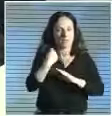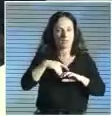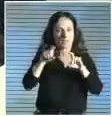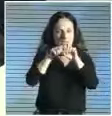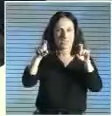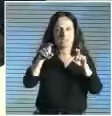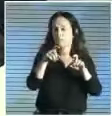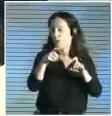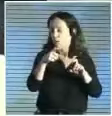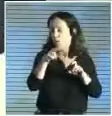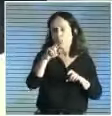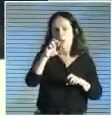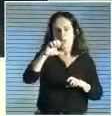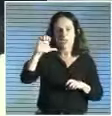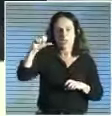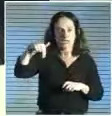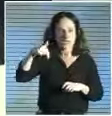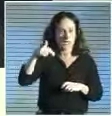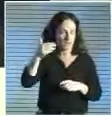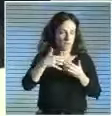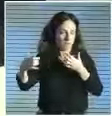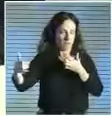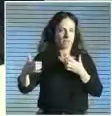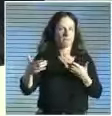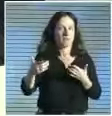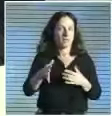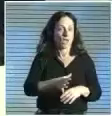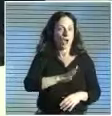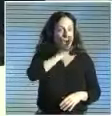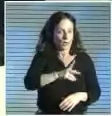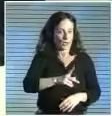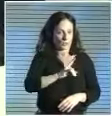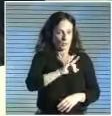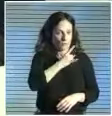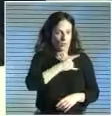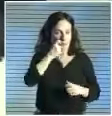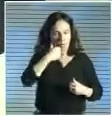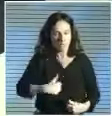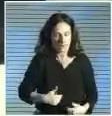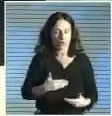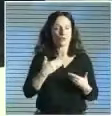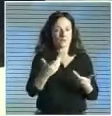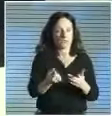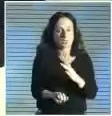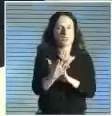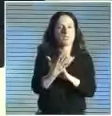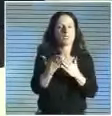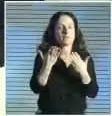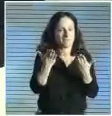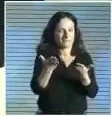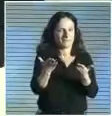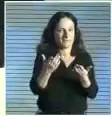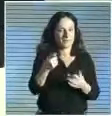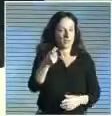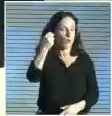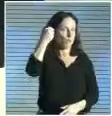very, very powerful when I say, okay, Iberia, that has started in the organization in Green and Human 1 month ago. Iberia